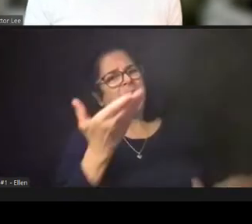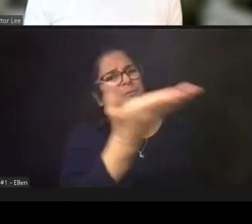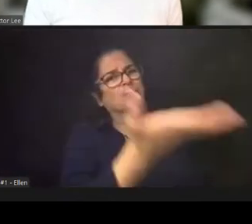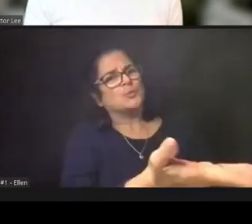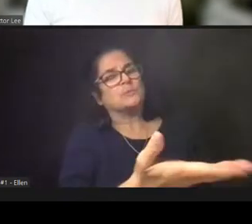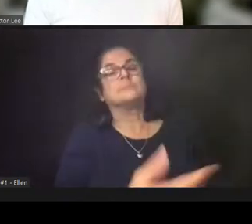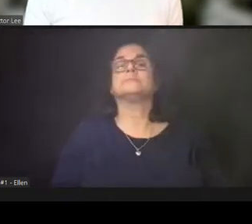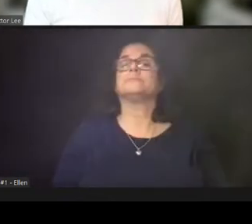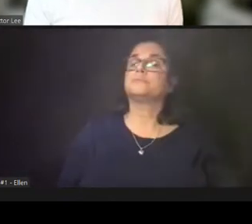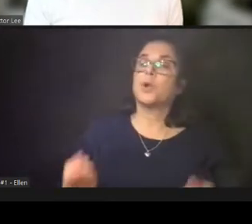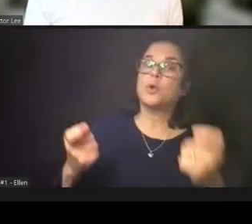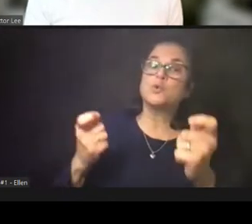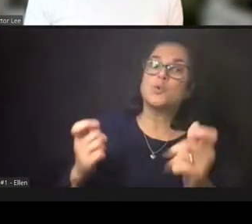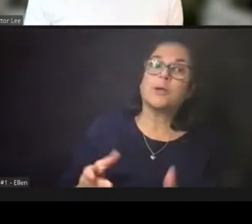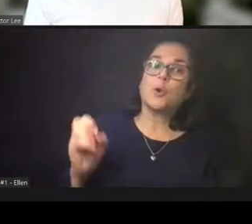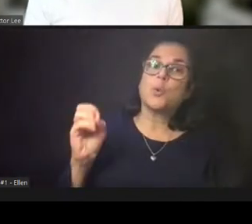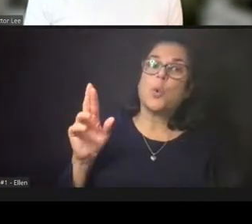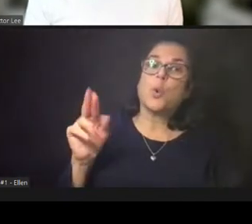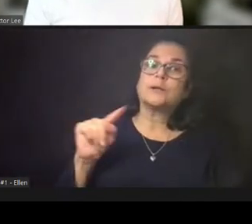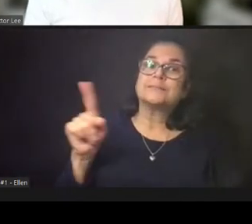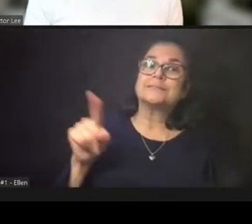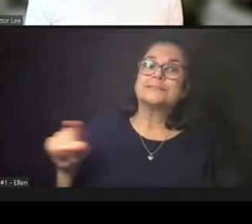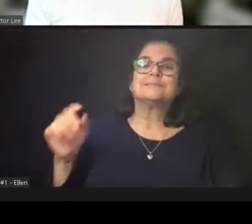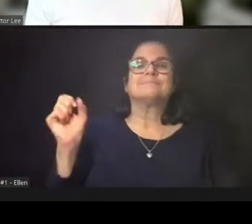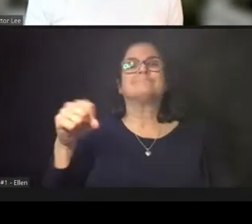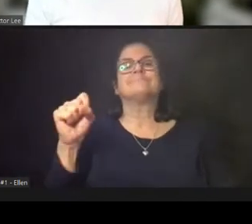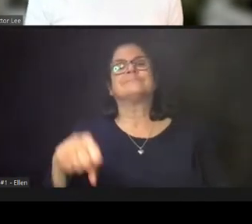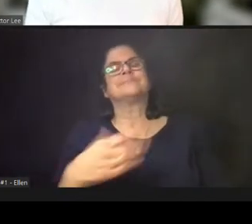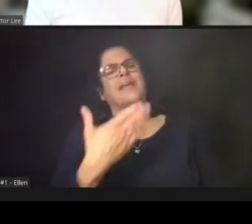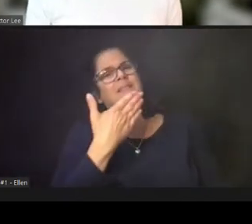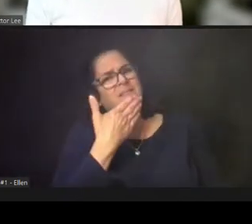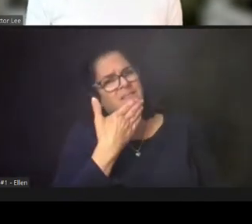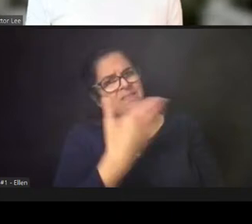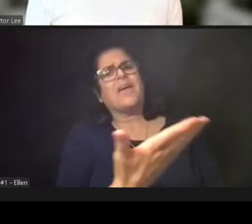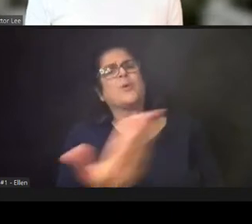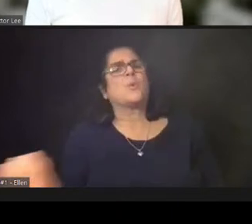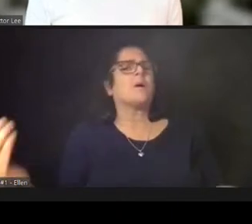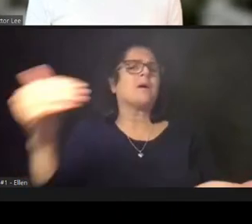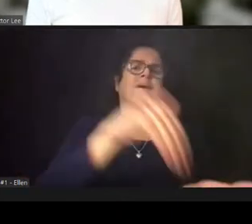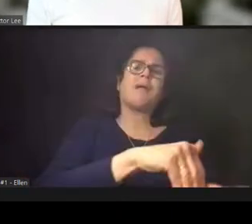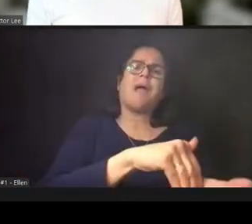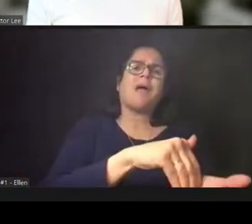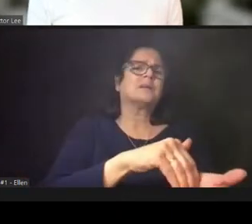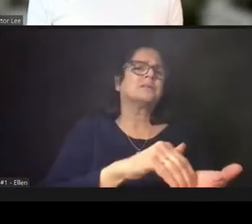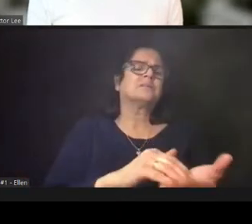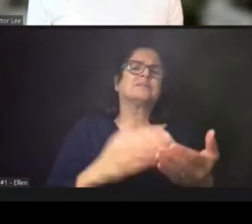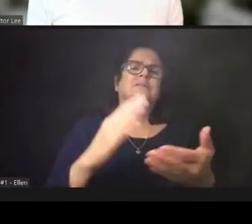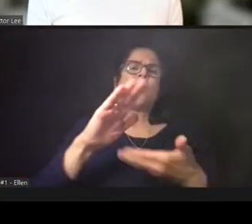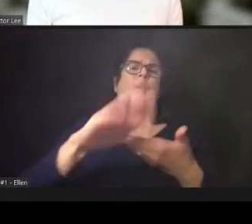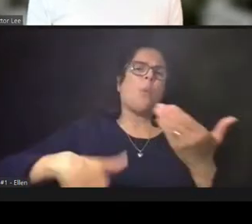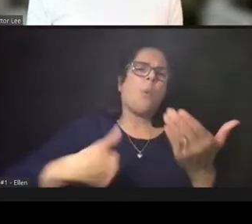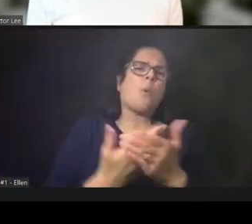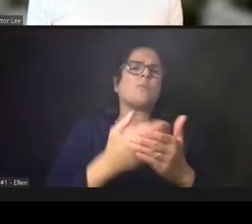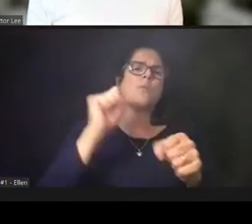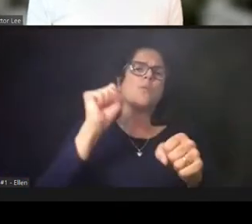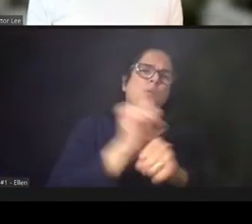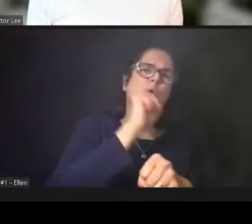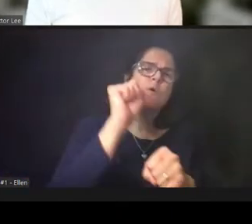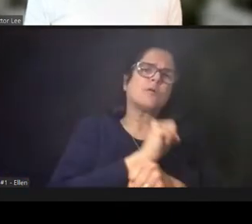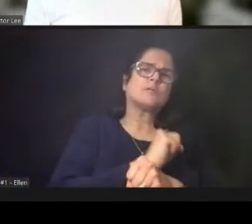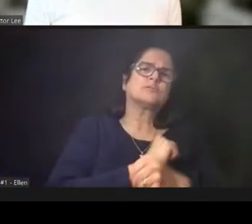Director Ortiz. Yes, I just want to say thank you again for all of your contributions to the